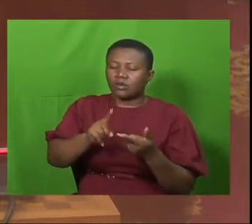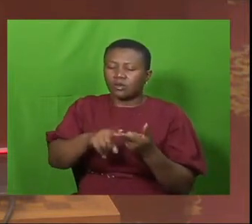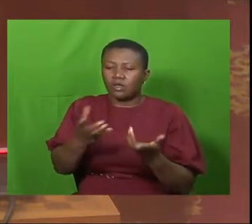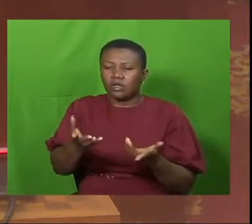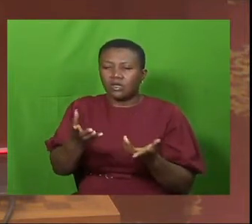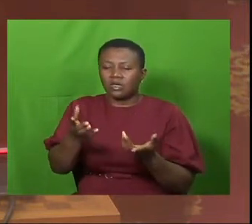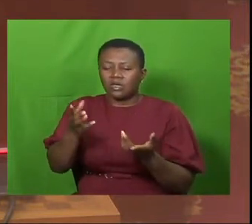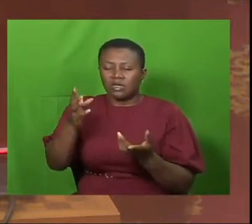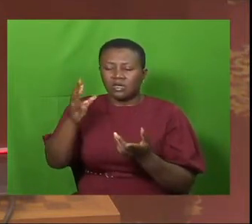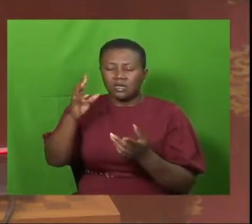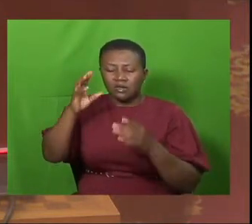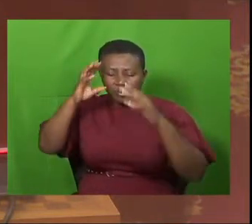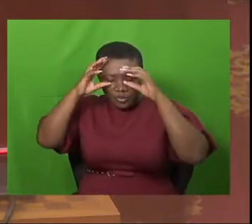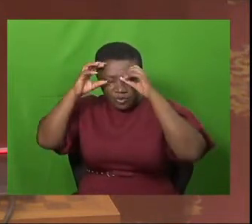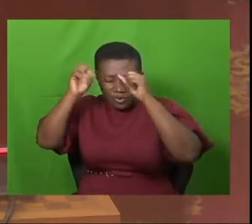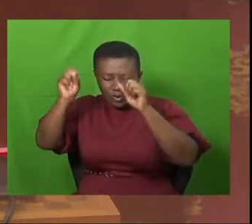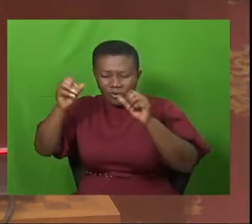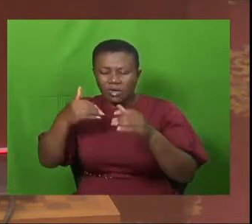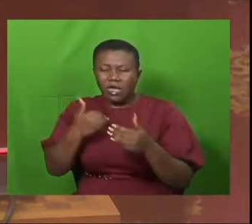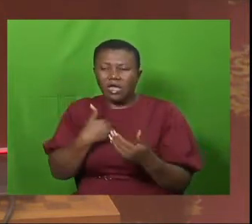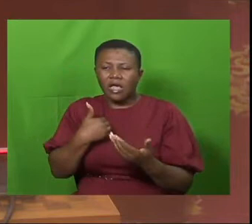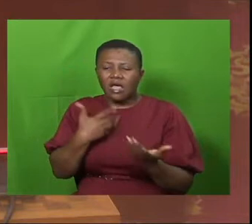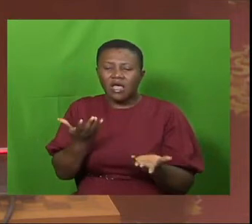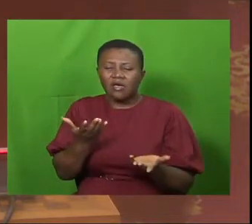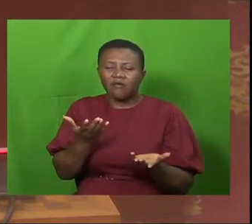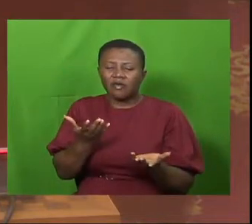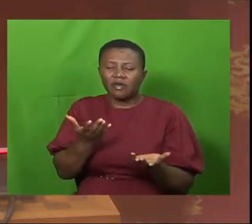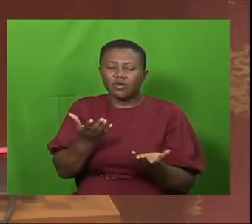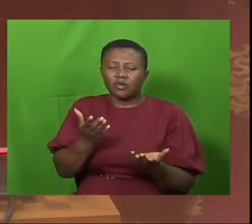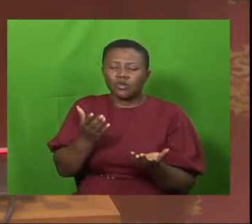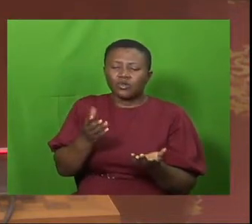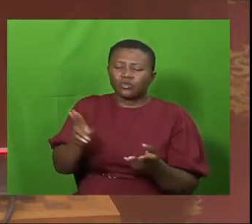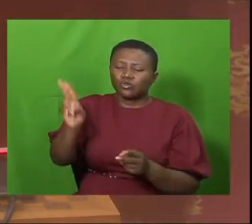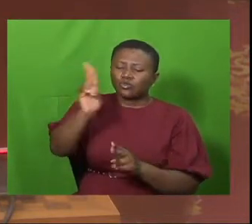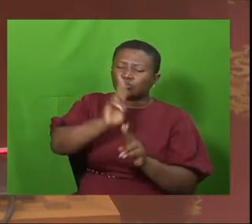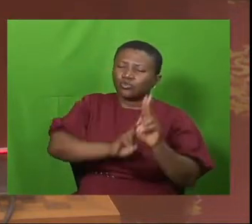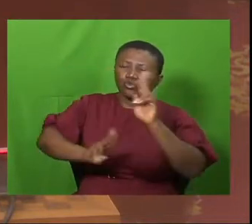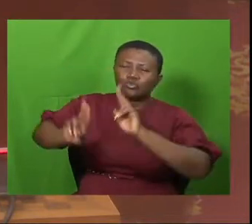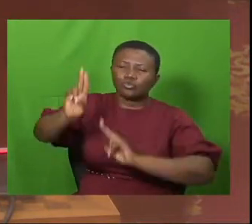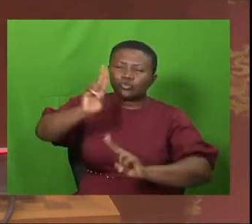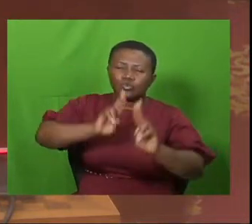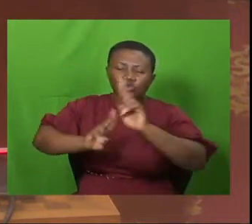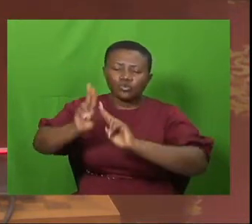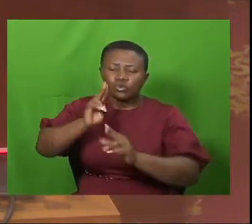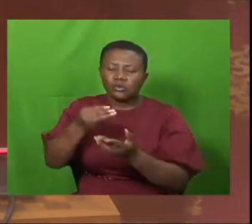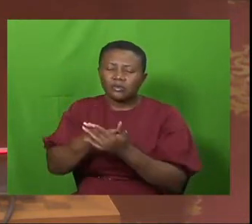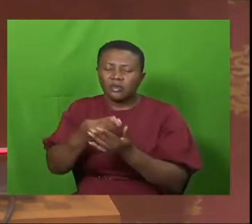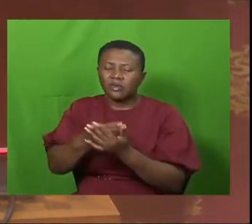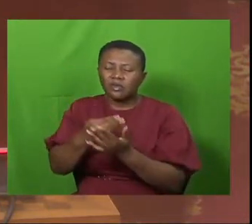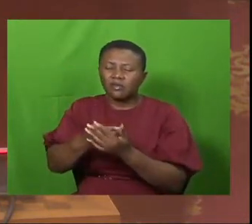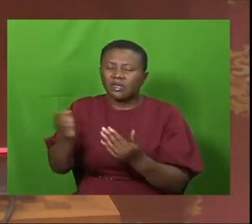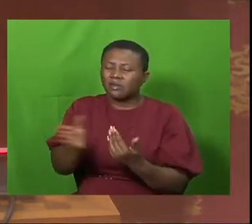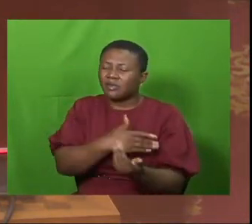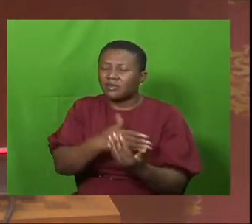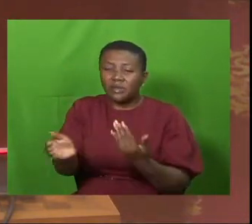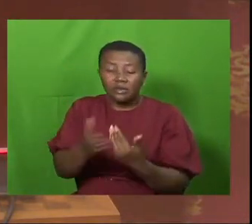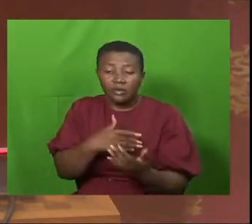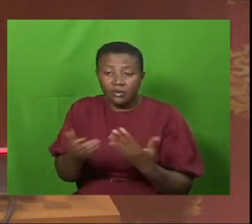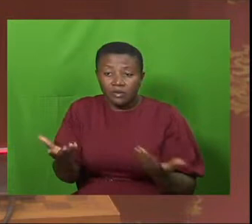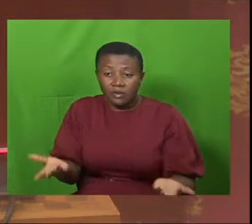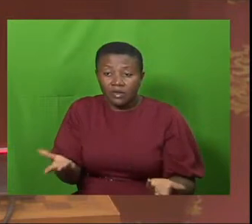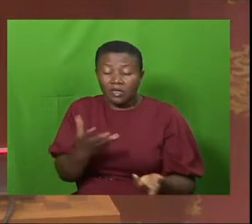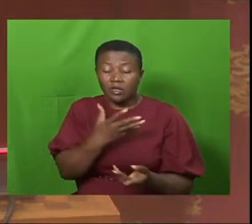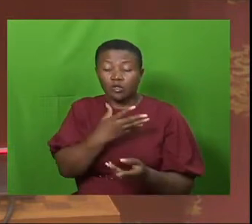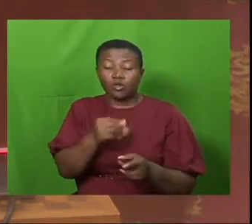borrowed and misused the proceeds. Third, I will deal with the massive road expansion Ghana